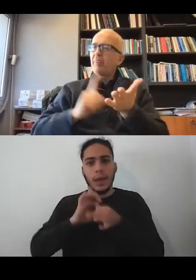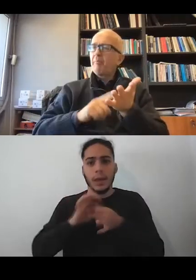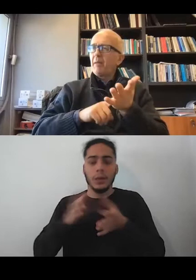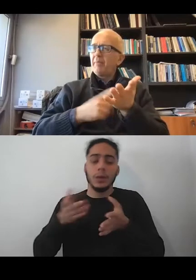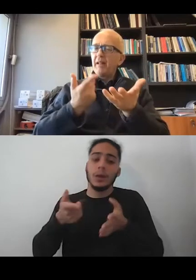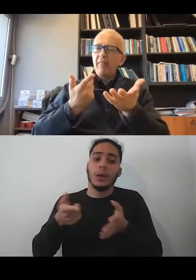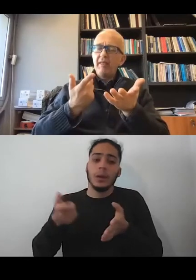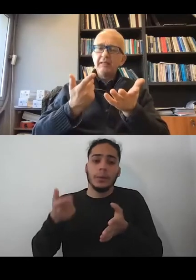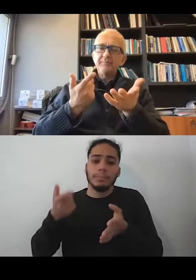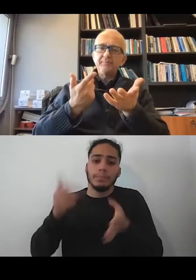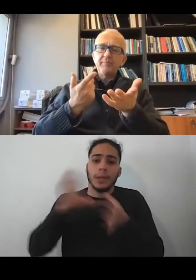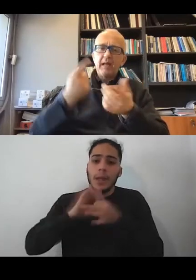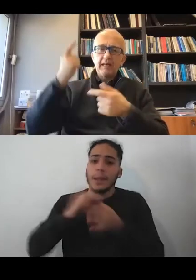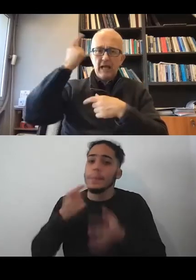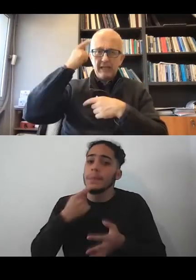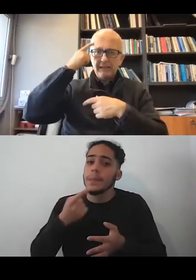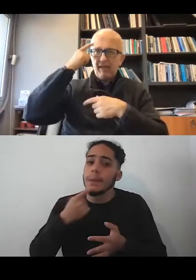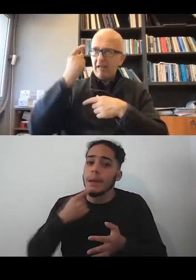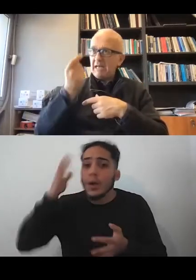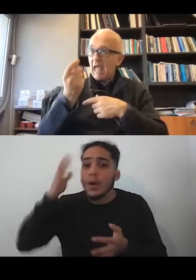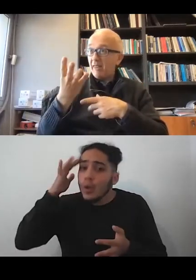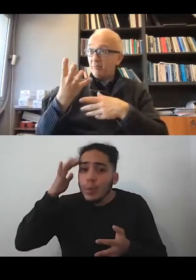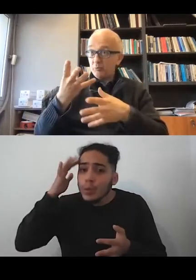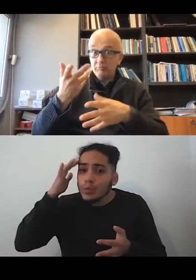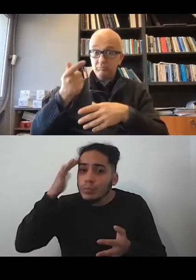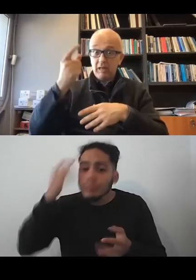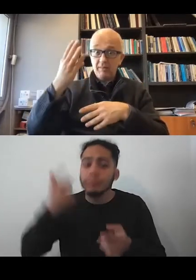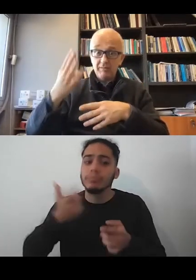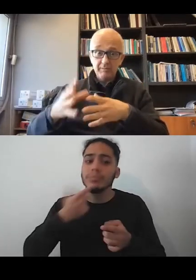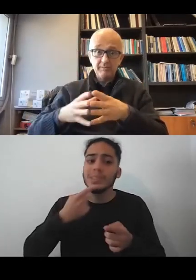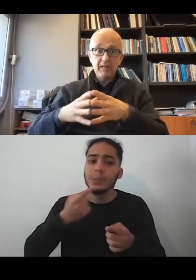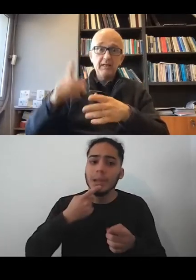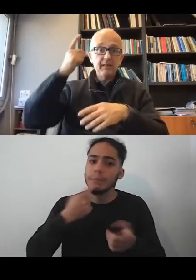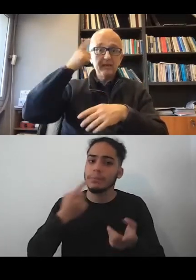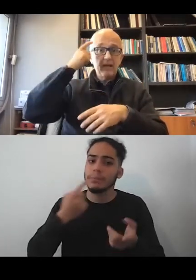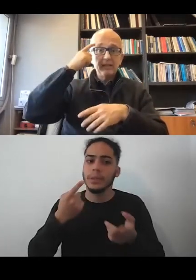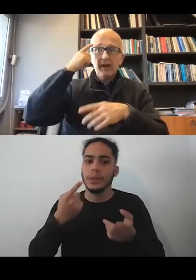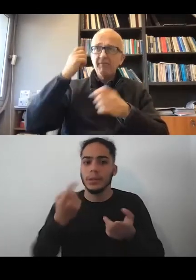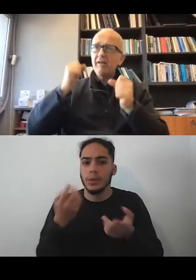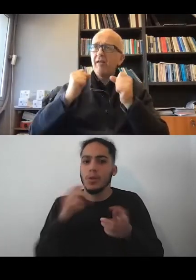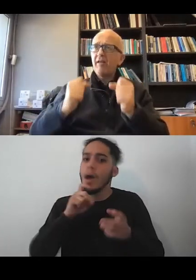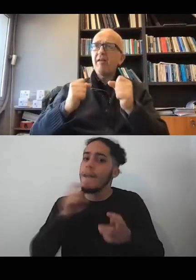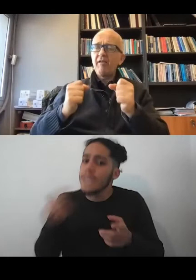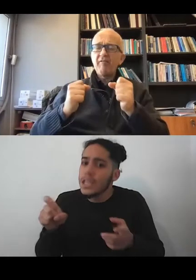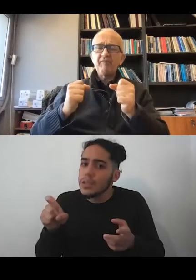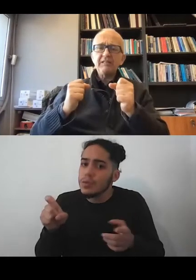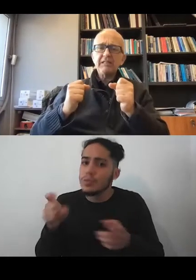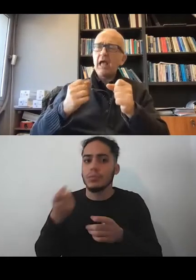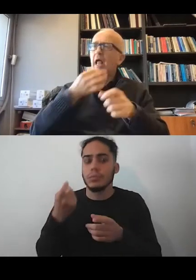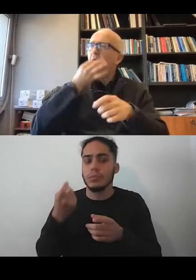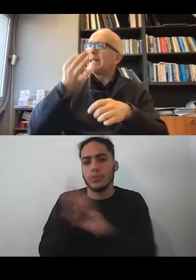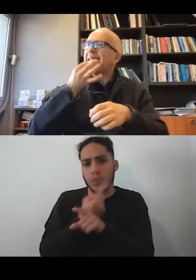and understand simple remarks and warnings, and also